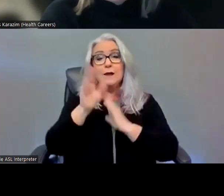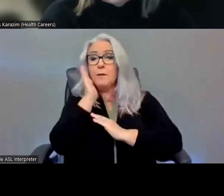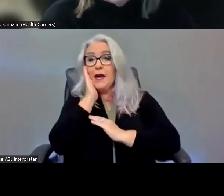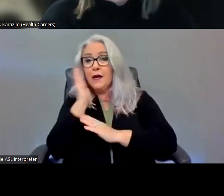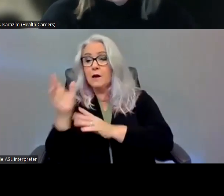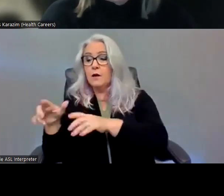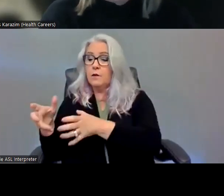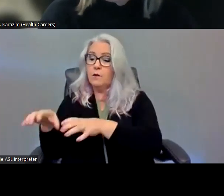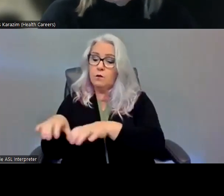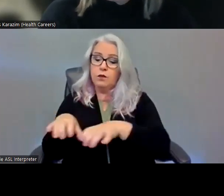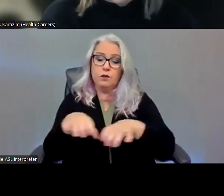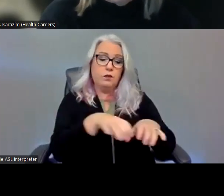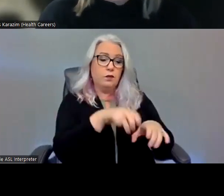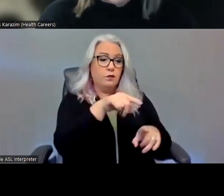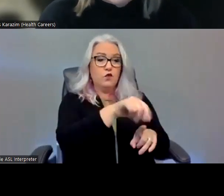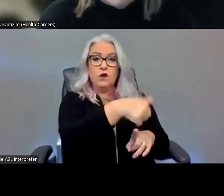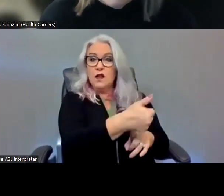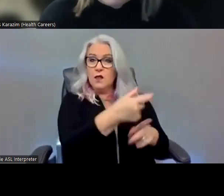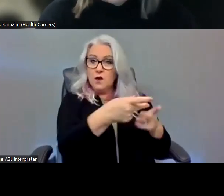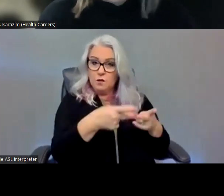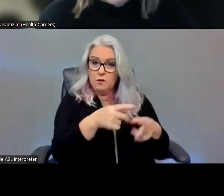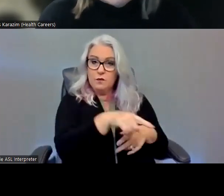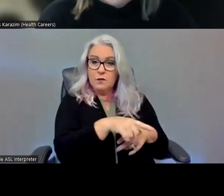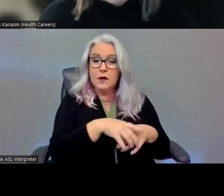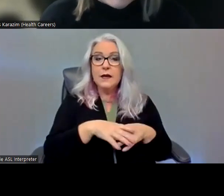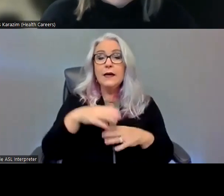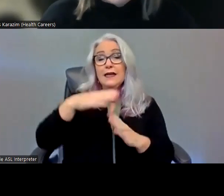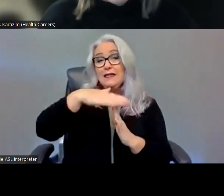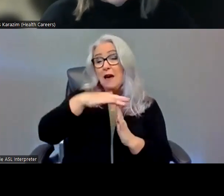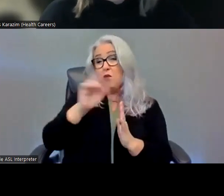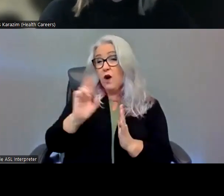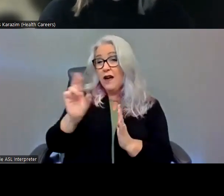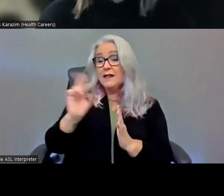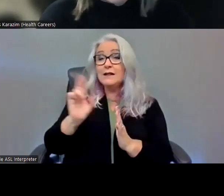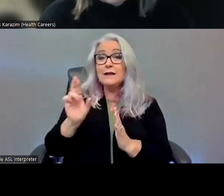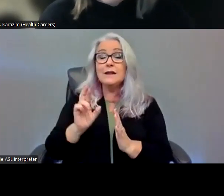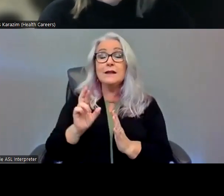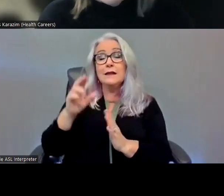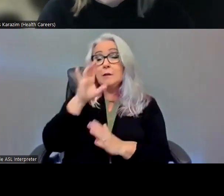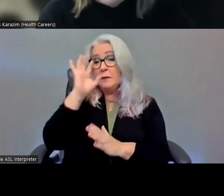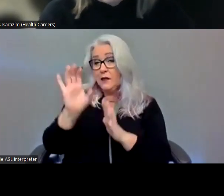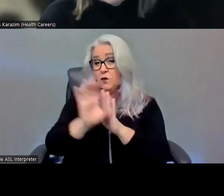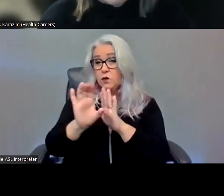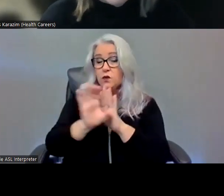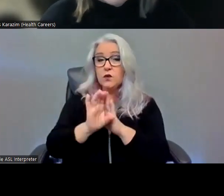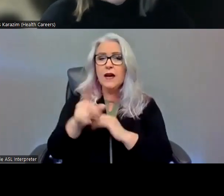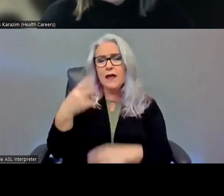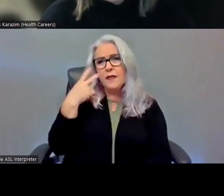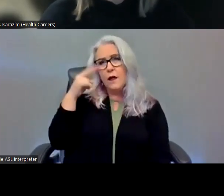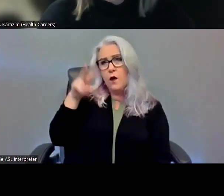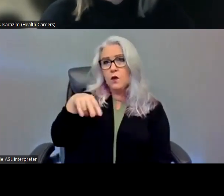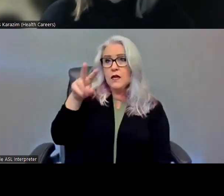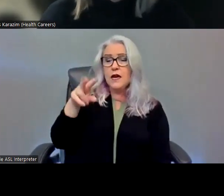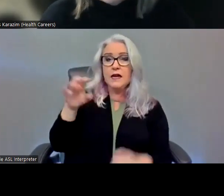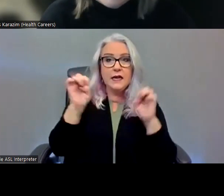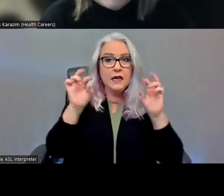location to another. Over on the upper right-hand side of the screen, you'll see what looks to me like an emergency